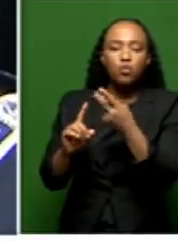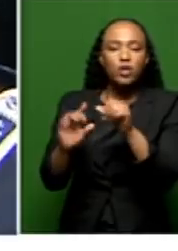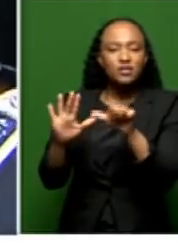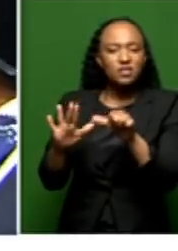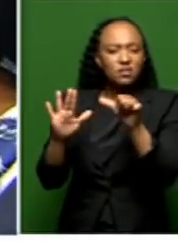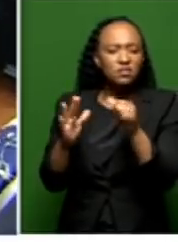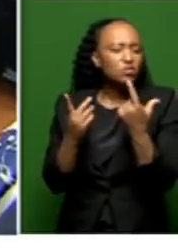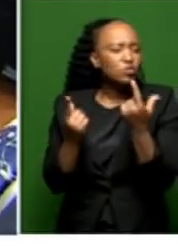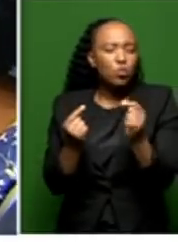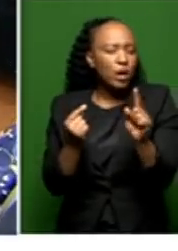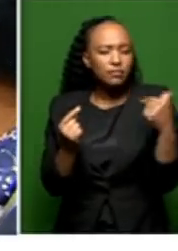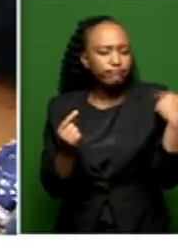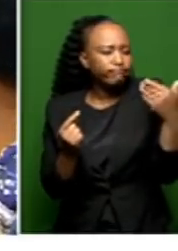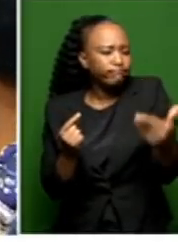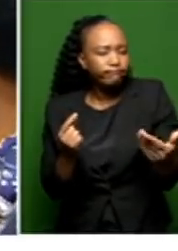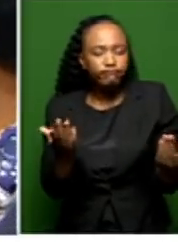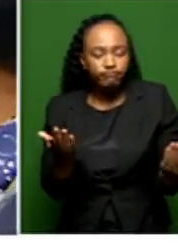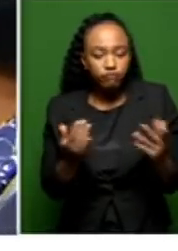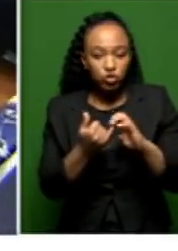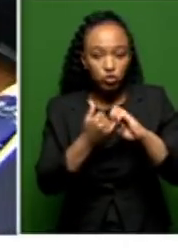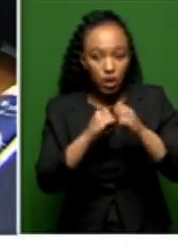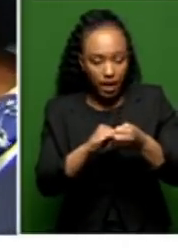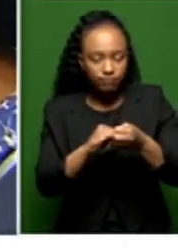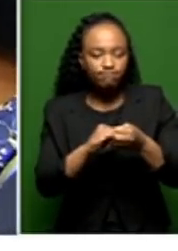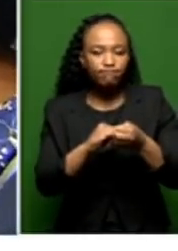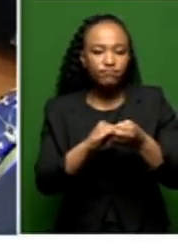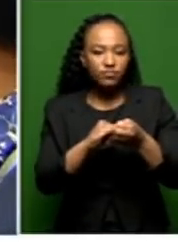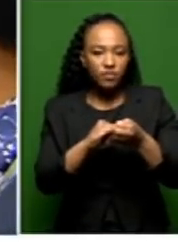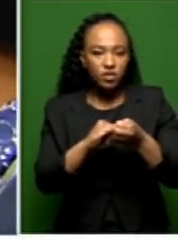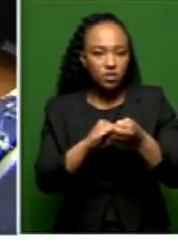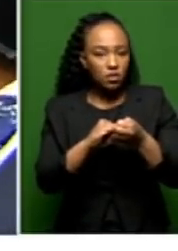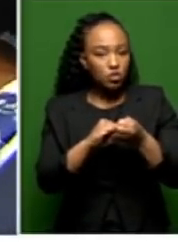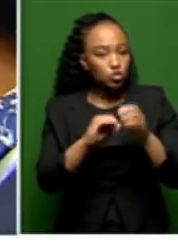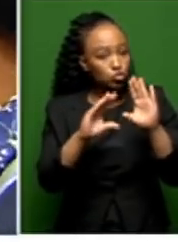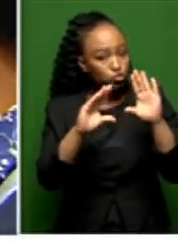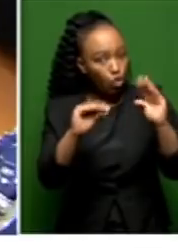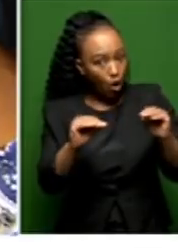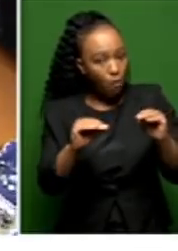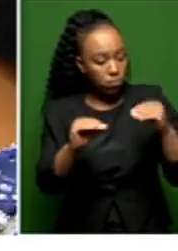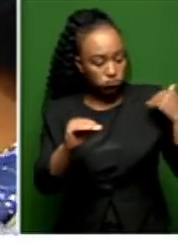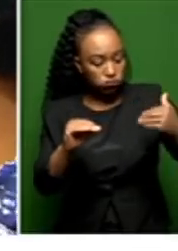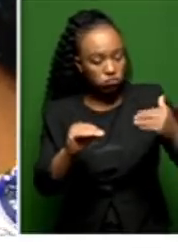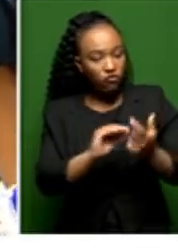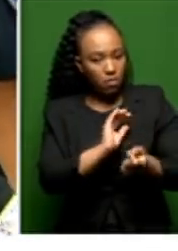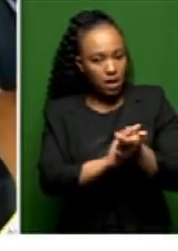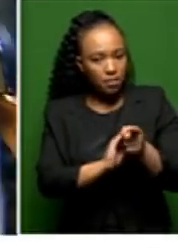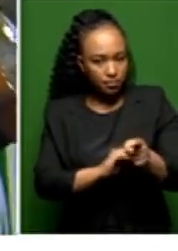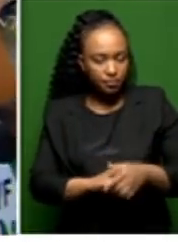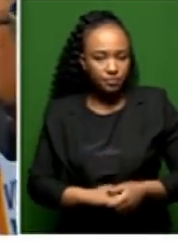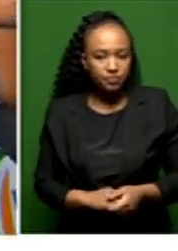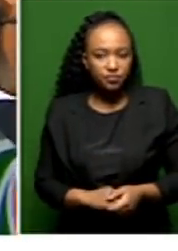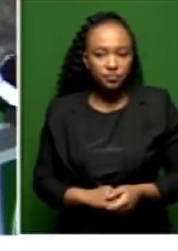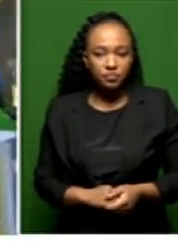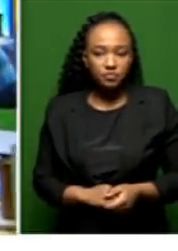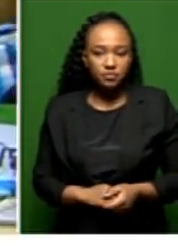What did you do to try and sort of stop the trend? Well, you know,